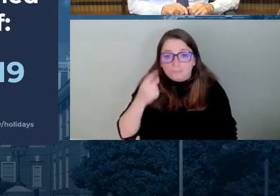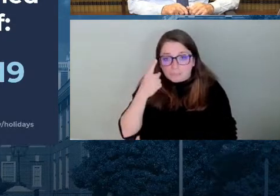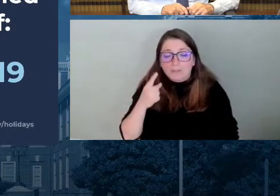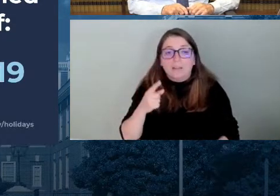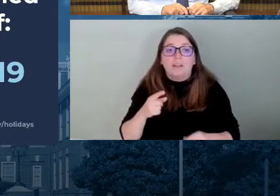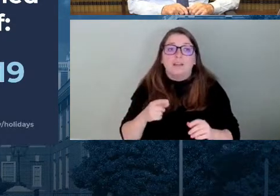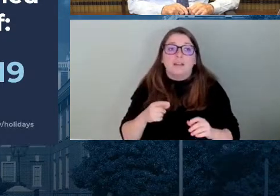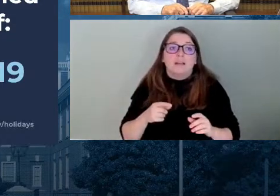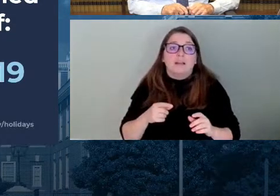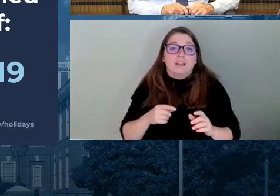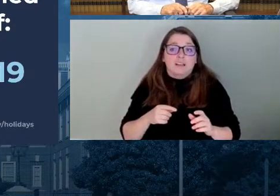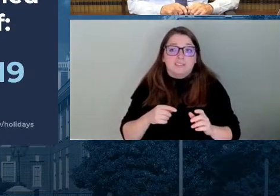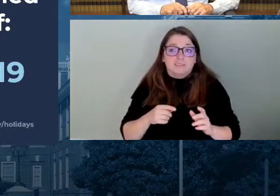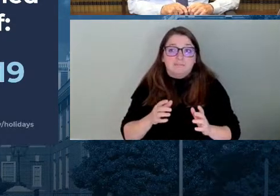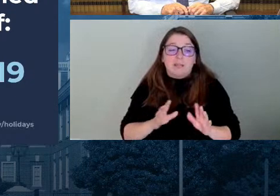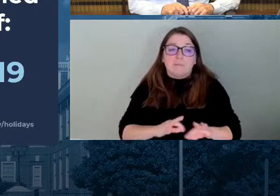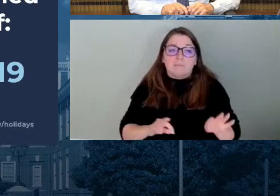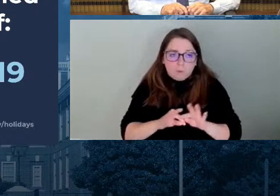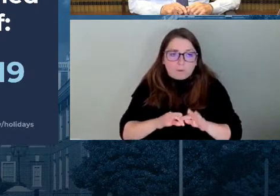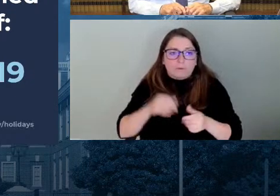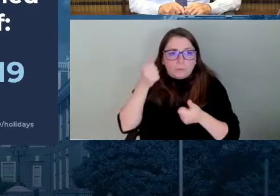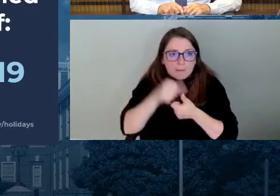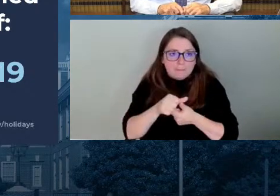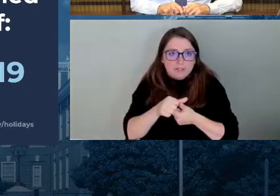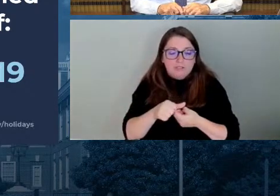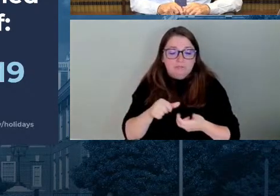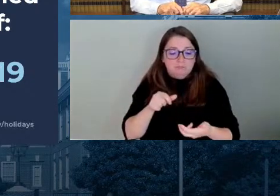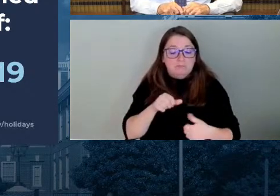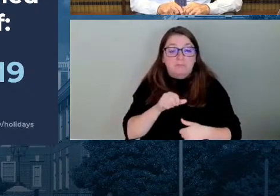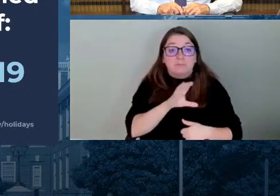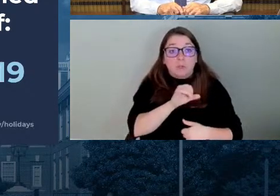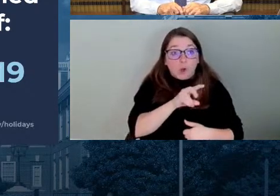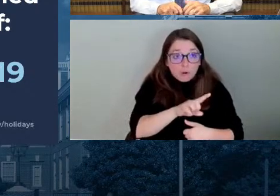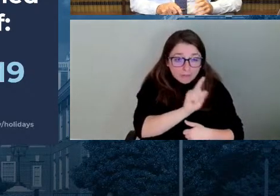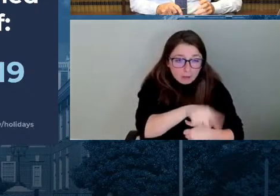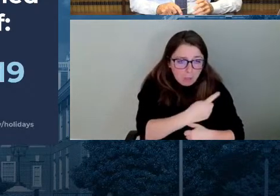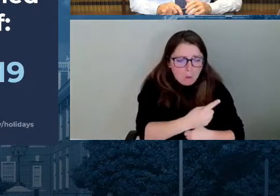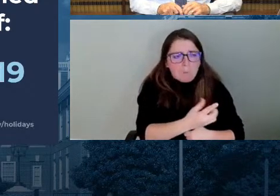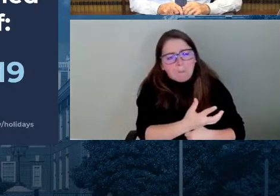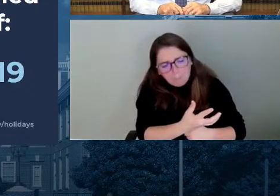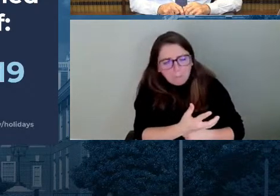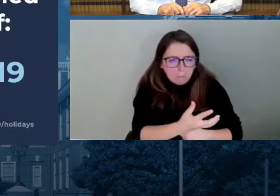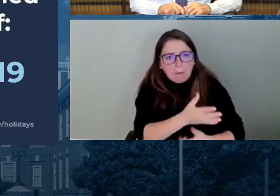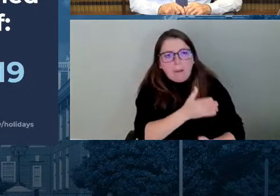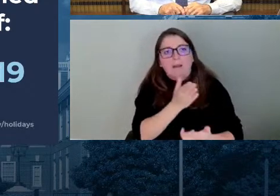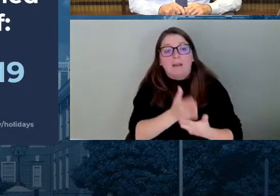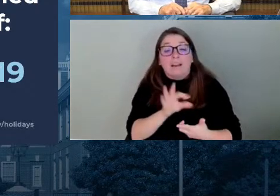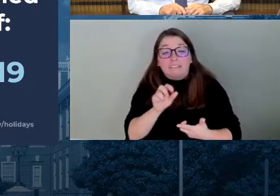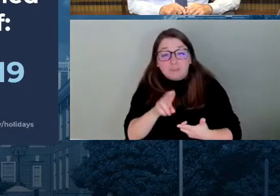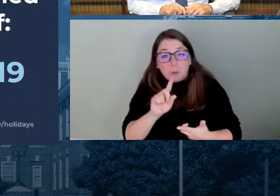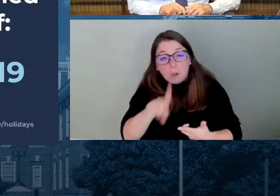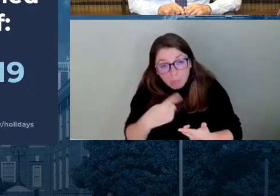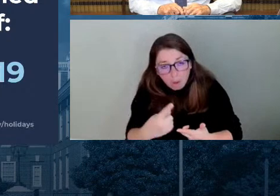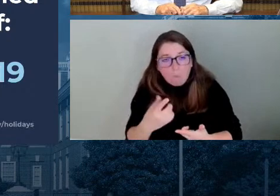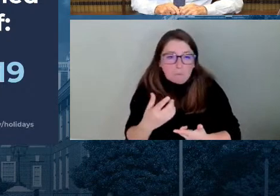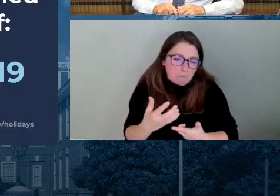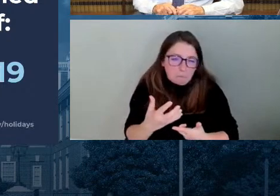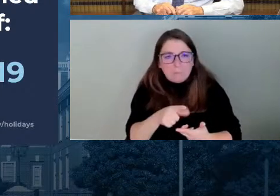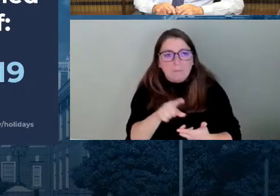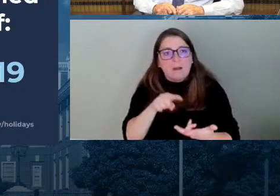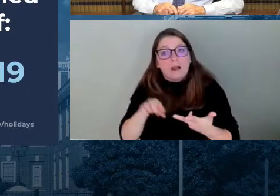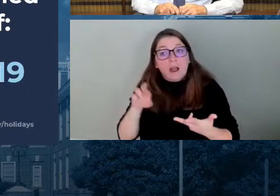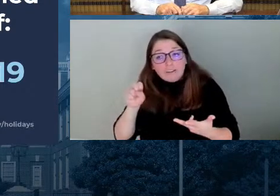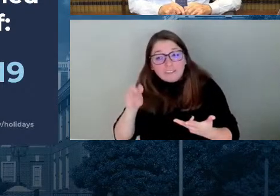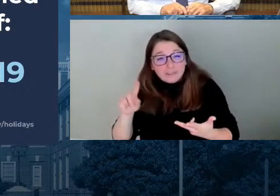threat of the flu, of RSV, and of COVID-19. Going back to the slides on hospitalization, we're